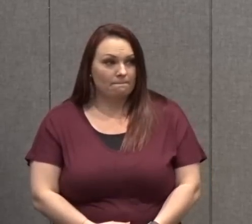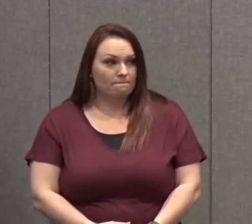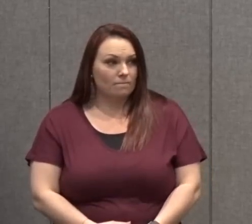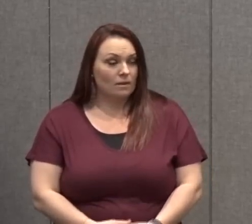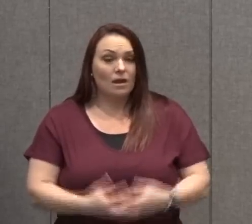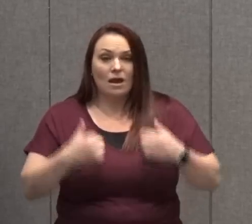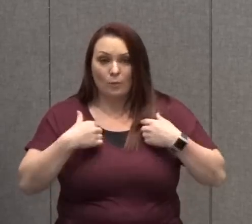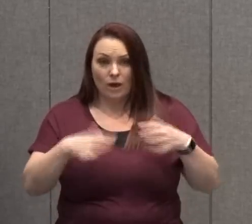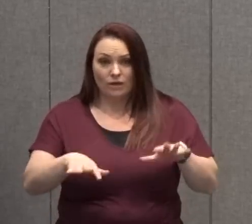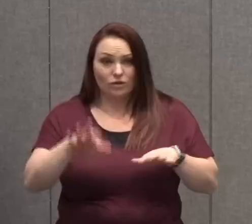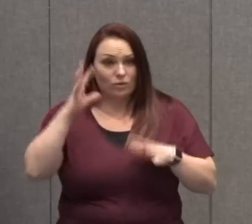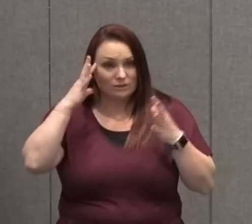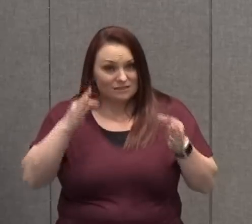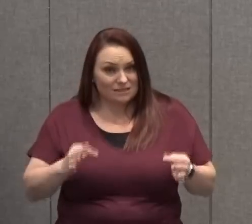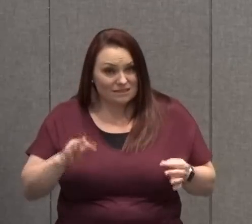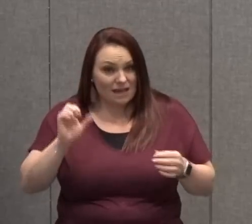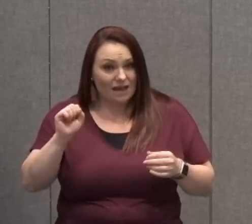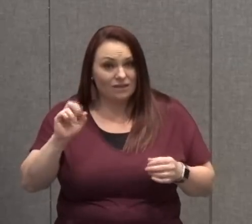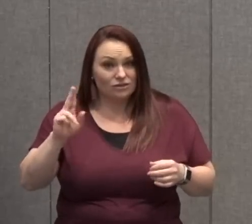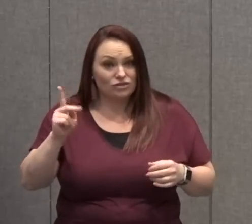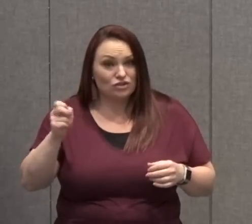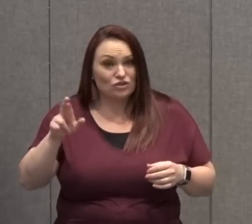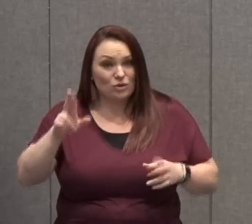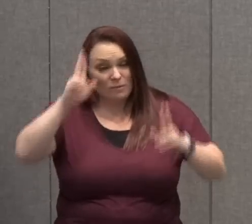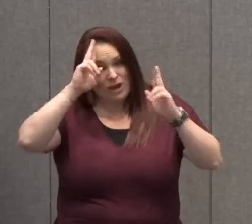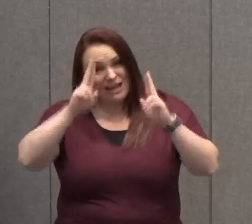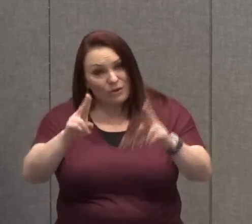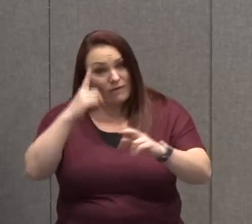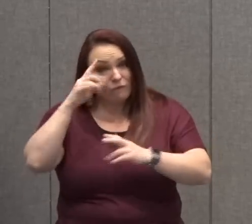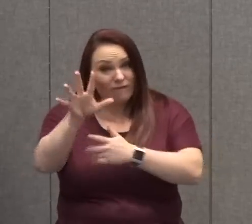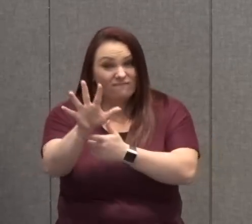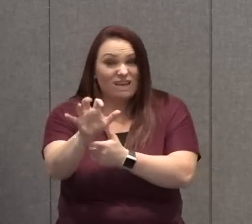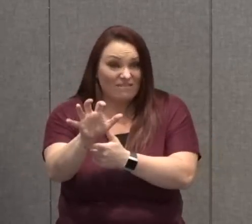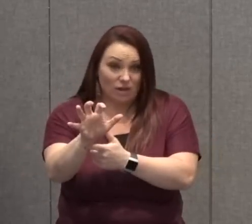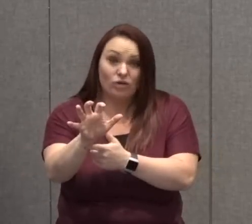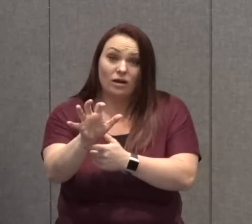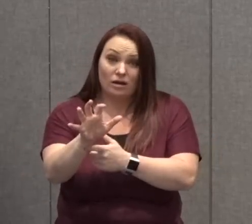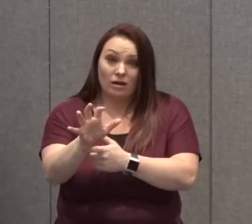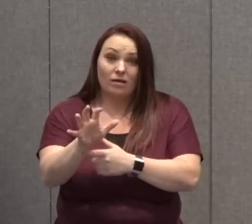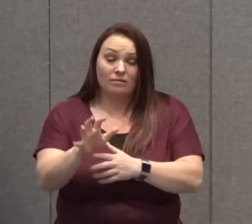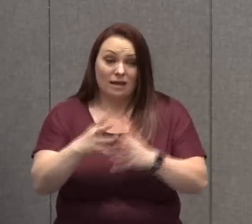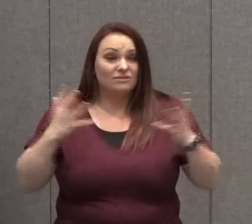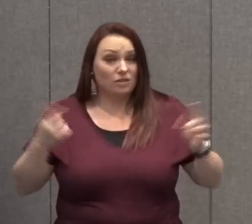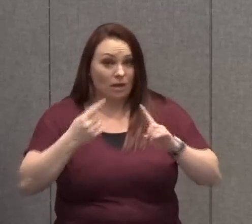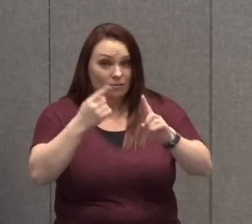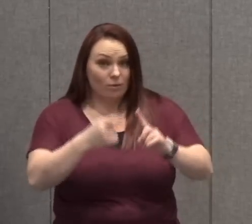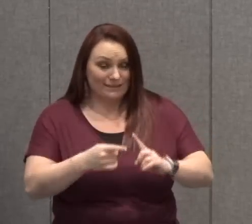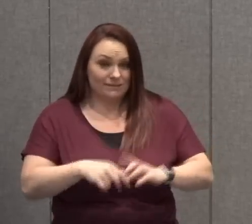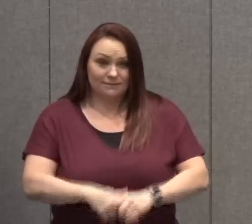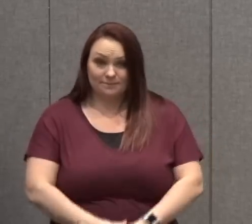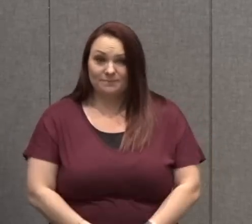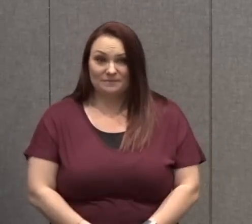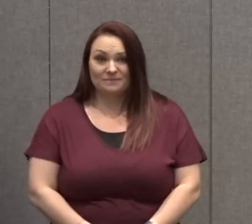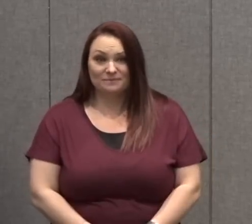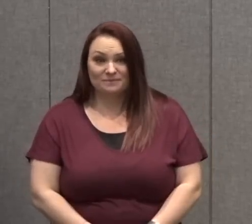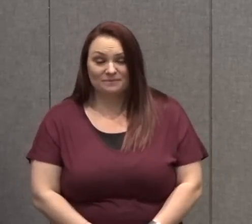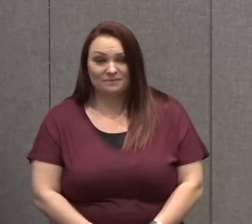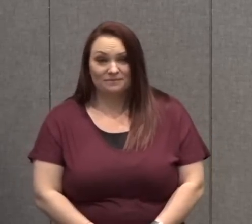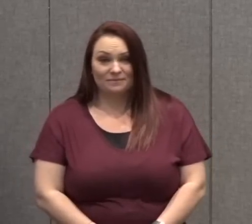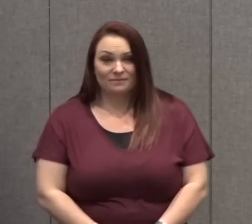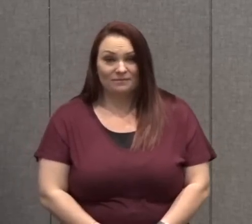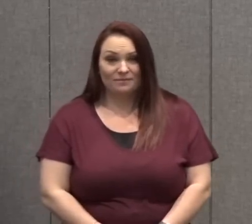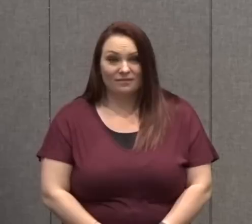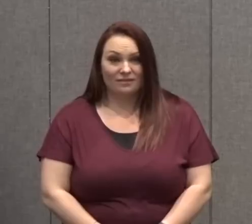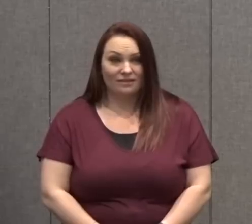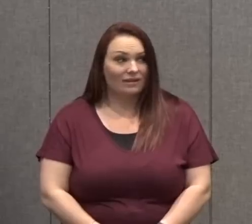superheroes for 500 that's a lot of points 500 let me get the question